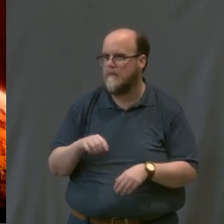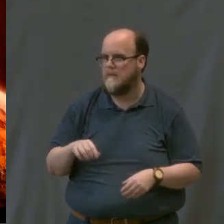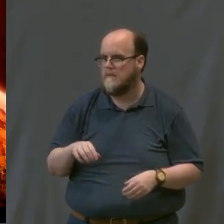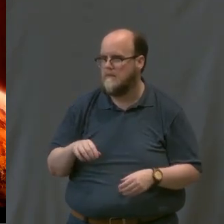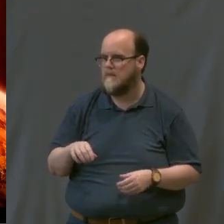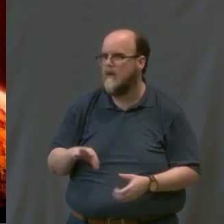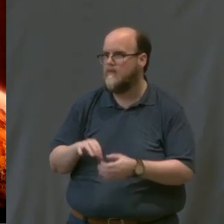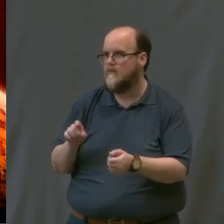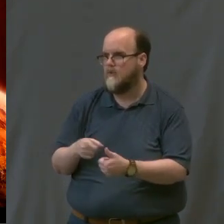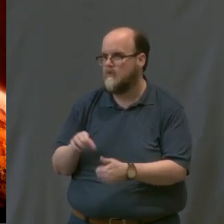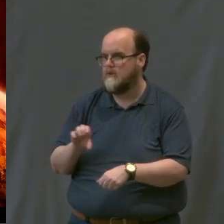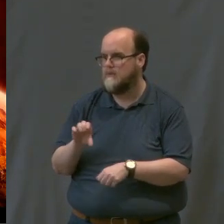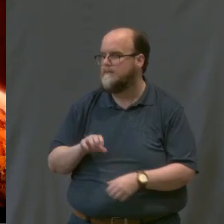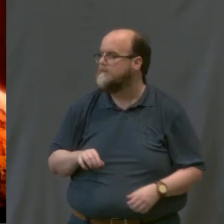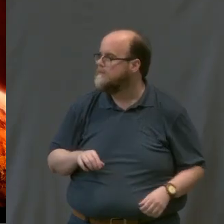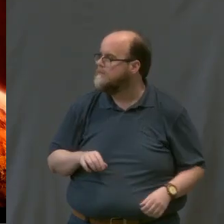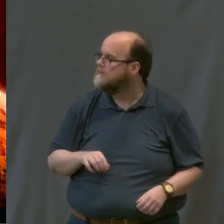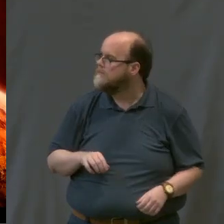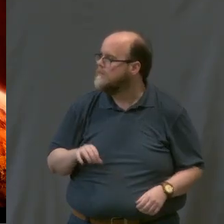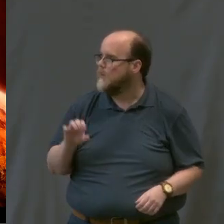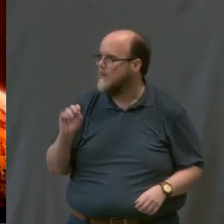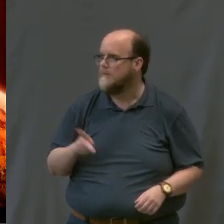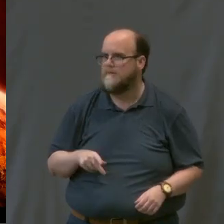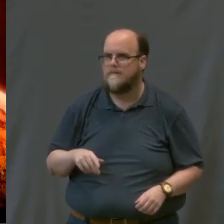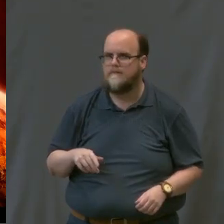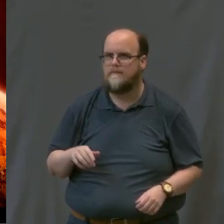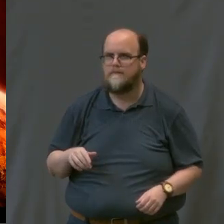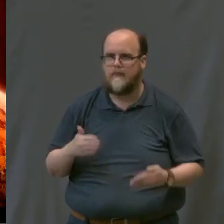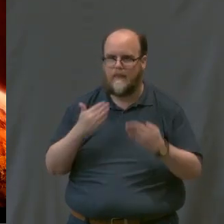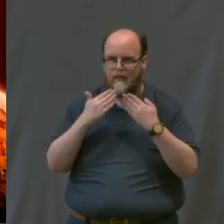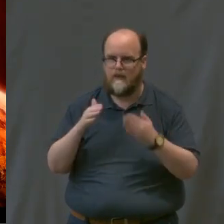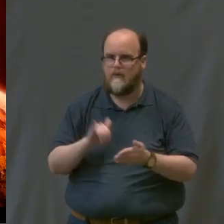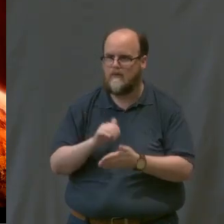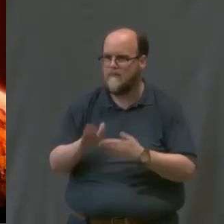All right. Thank you. That is all.